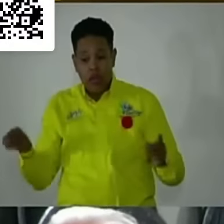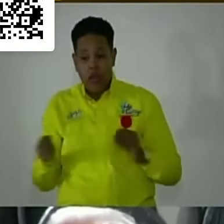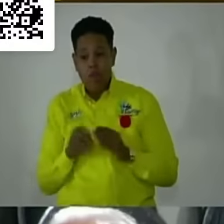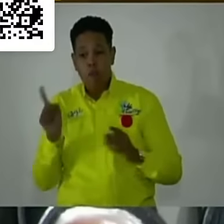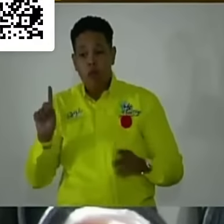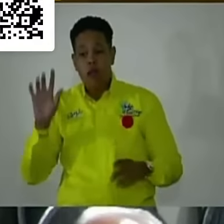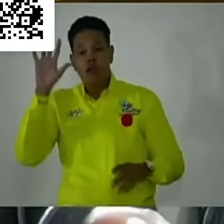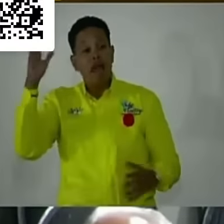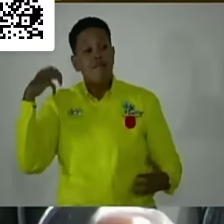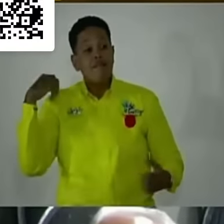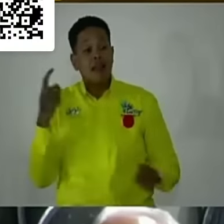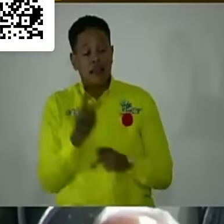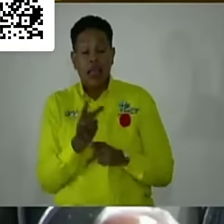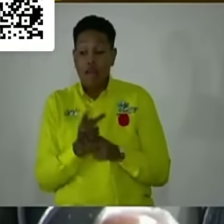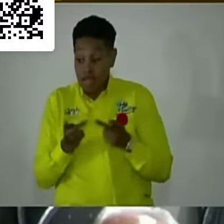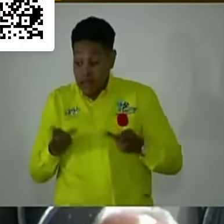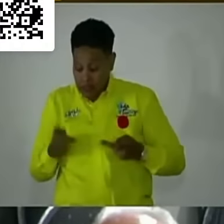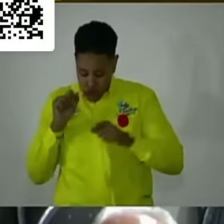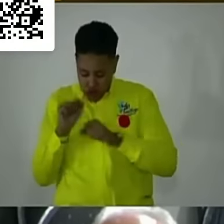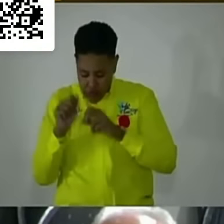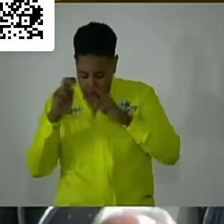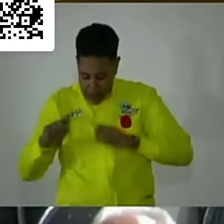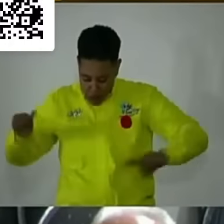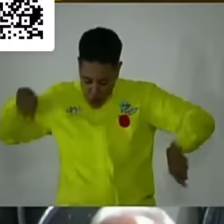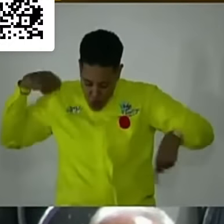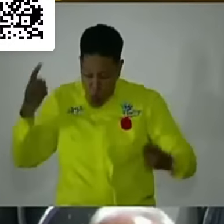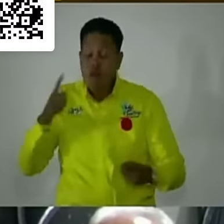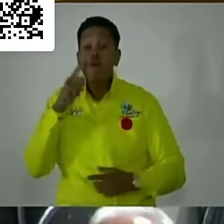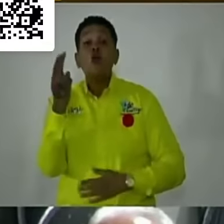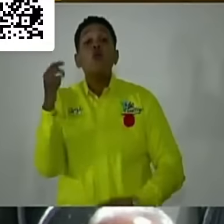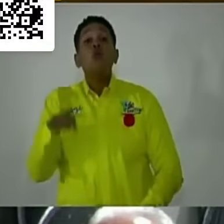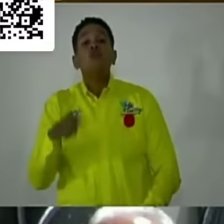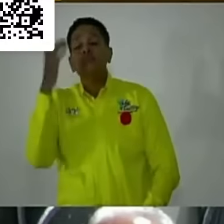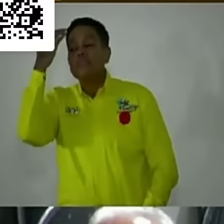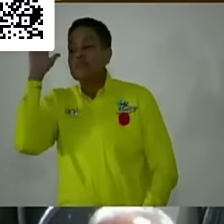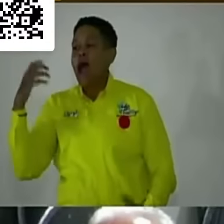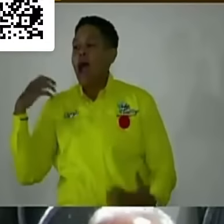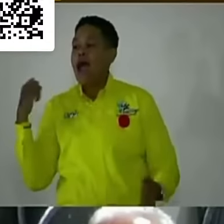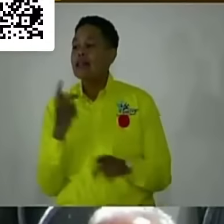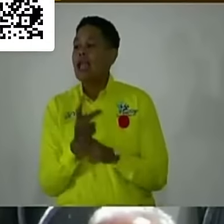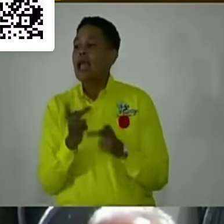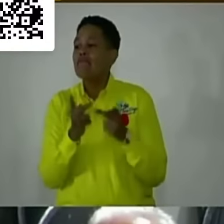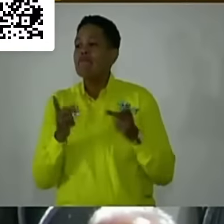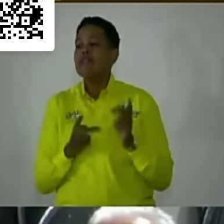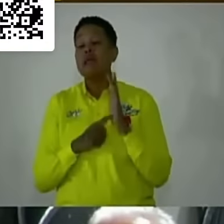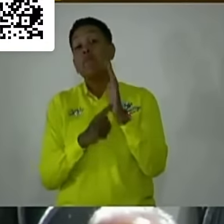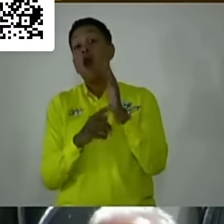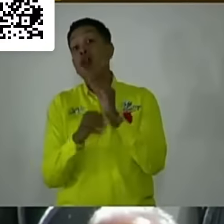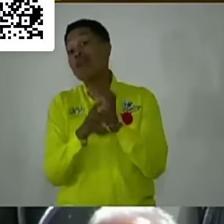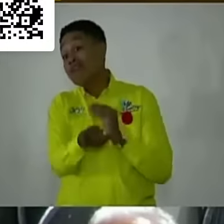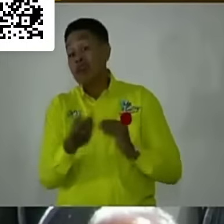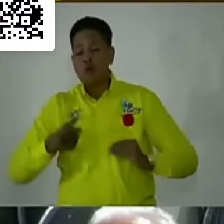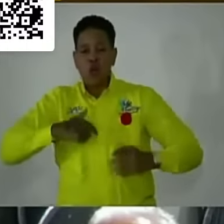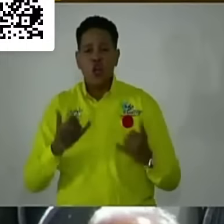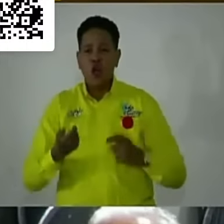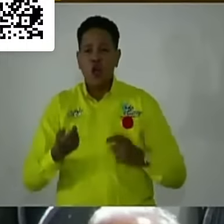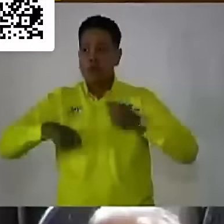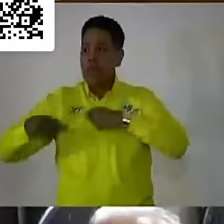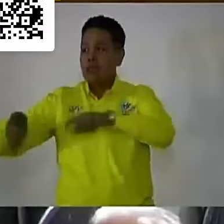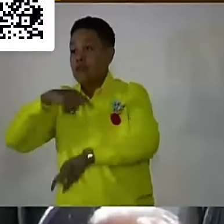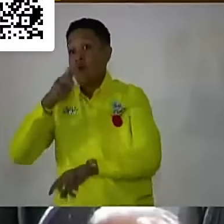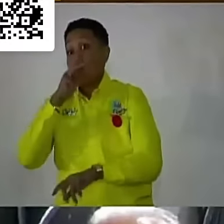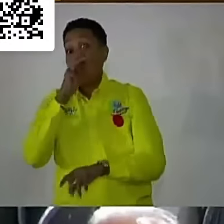5 healthcare facilities assessed to date using the smart healthcare facility model. We are now replacing those